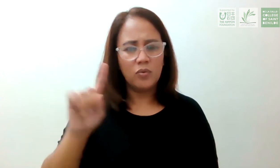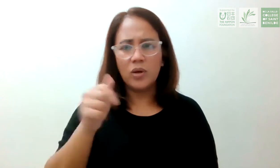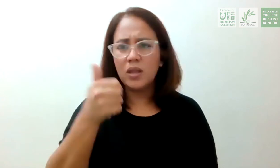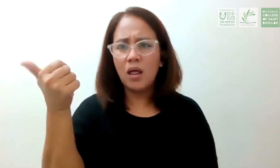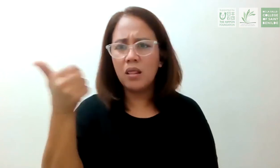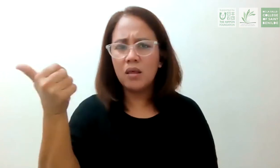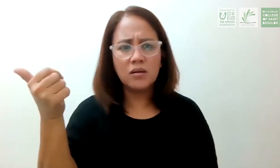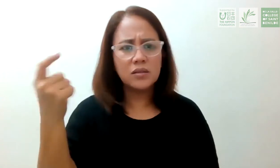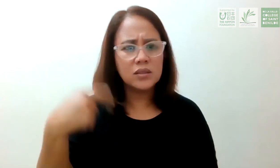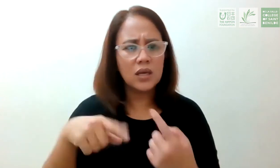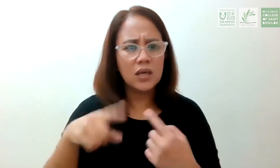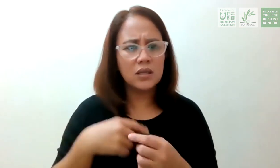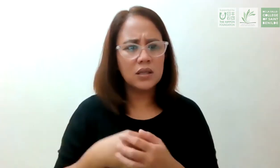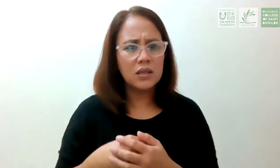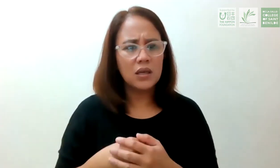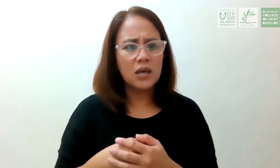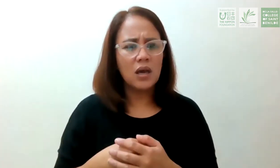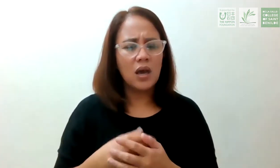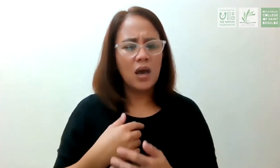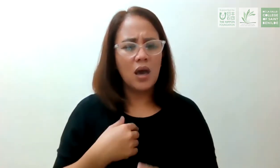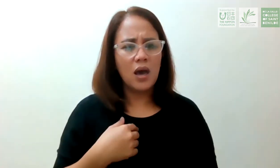there was, yeah. So